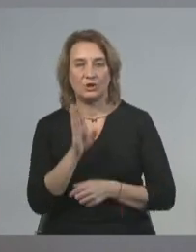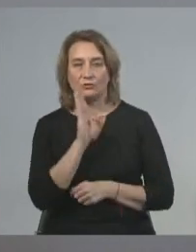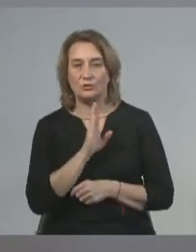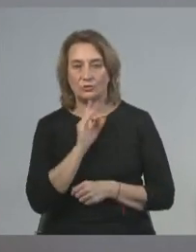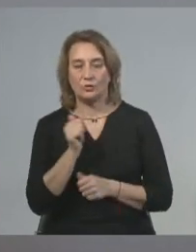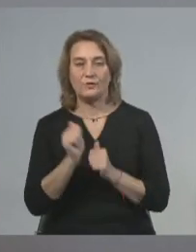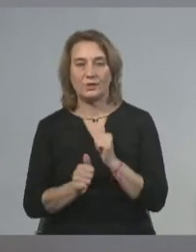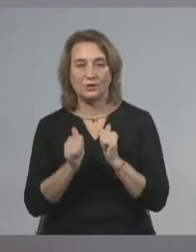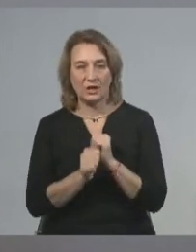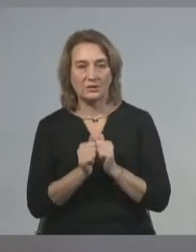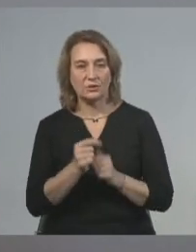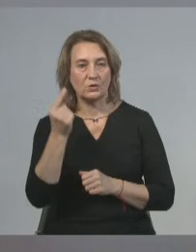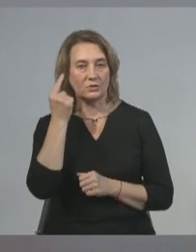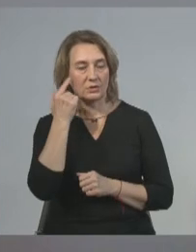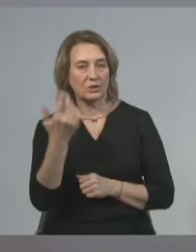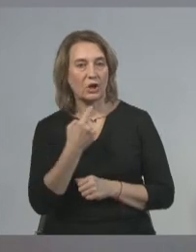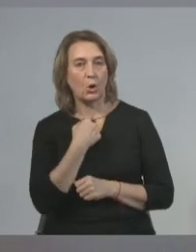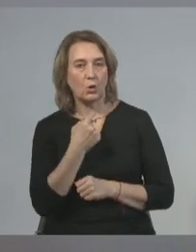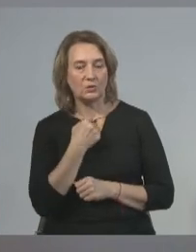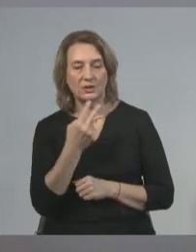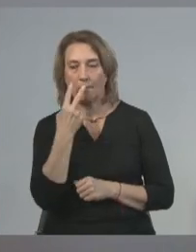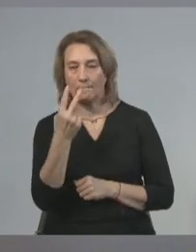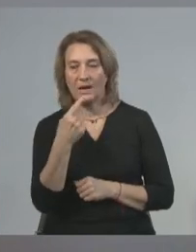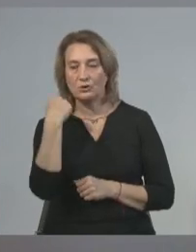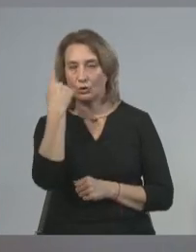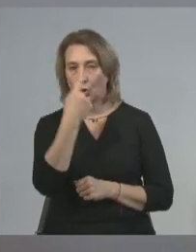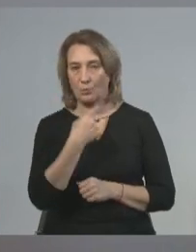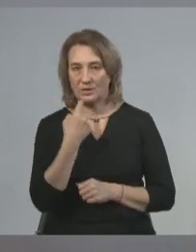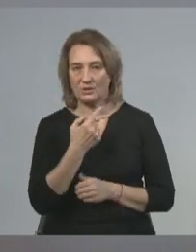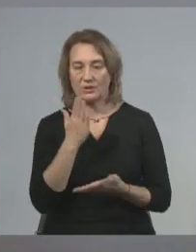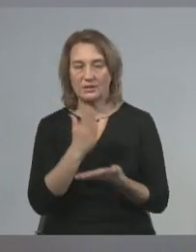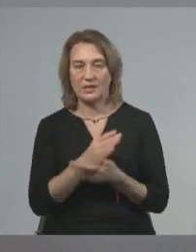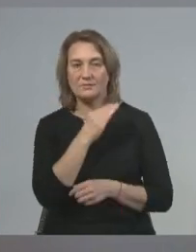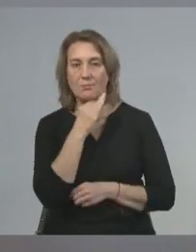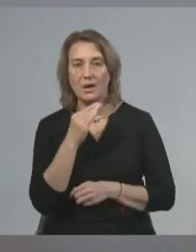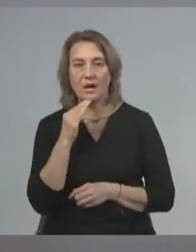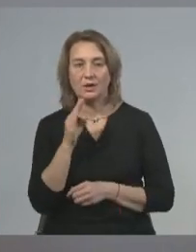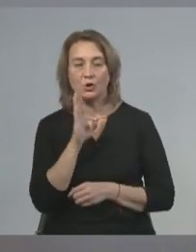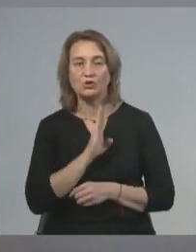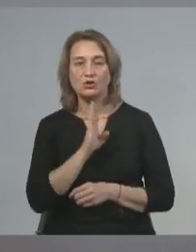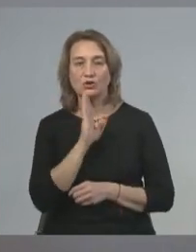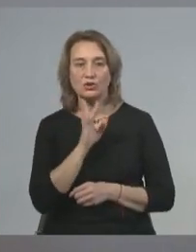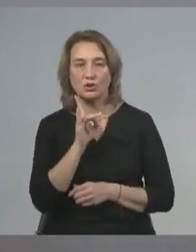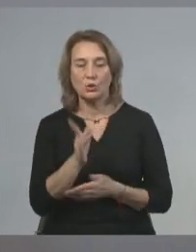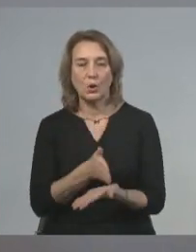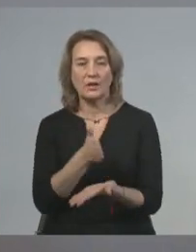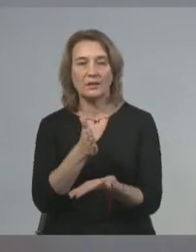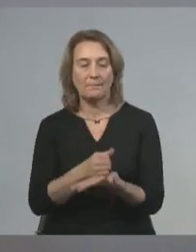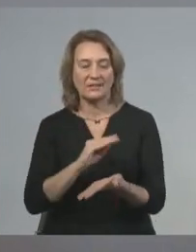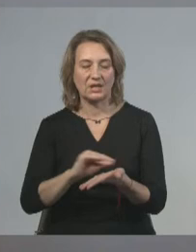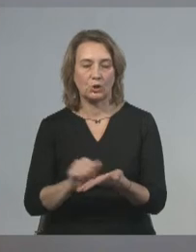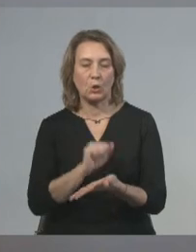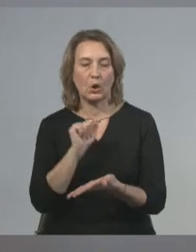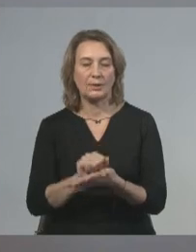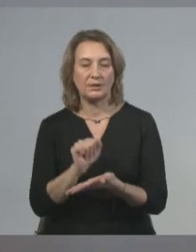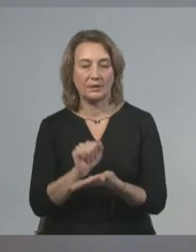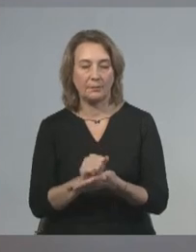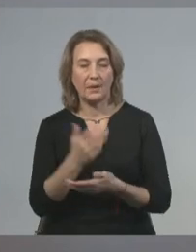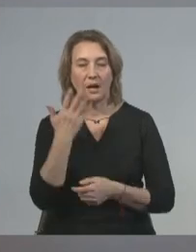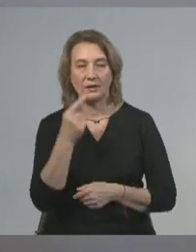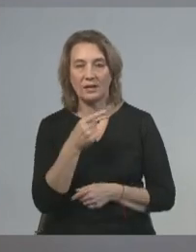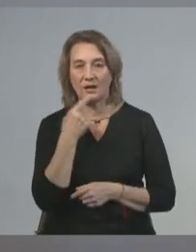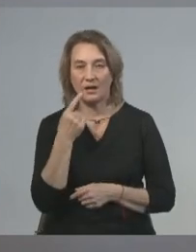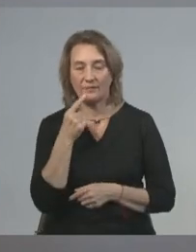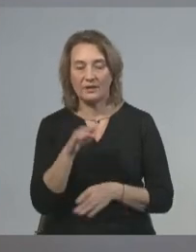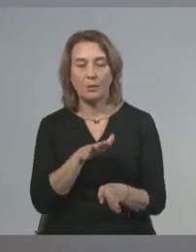even you have a lot of women on editorial position but still when we talk about executive